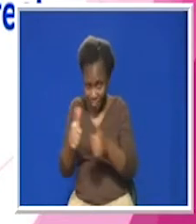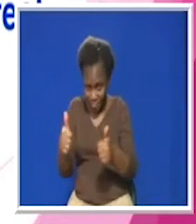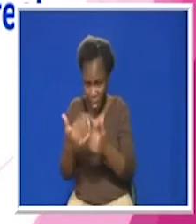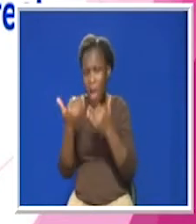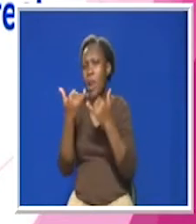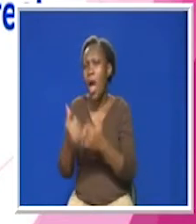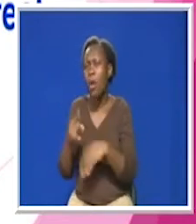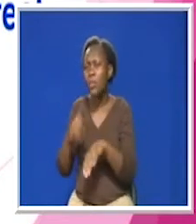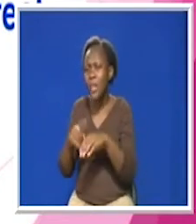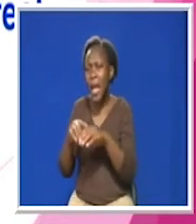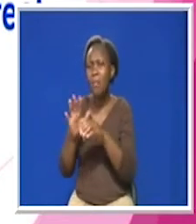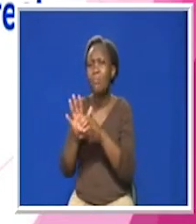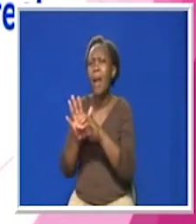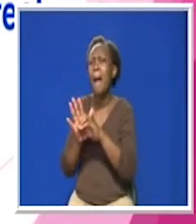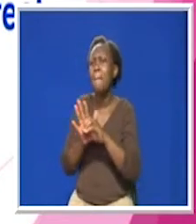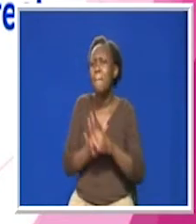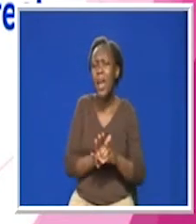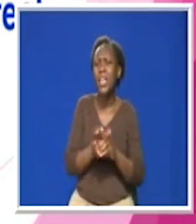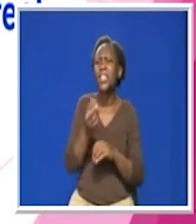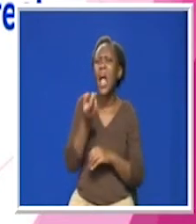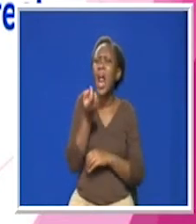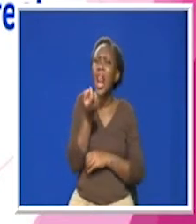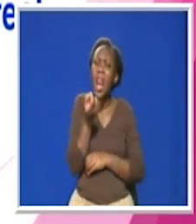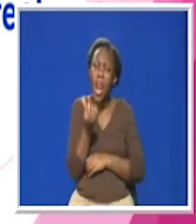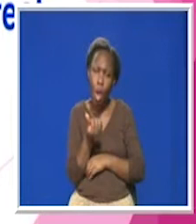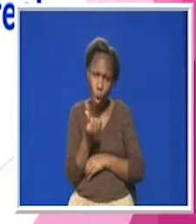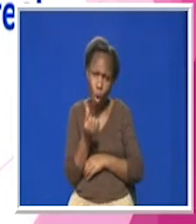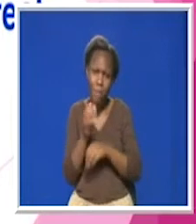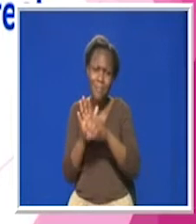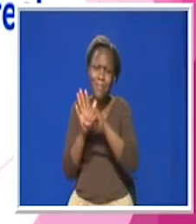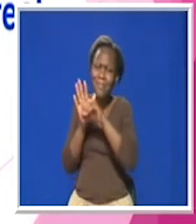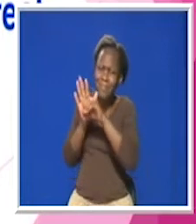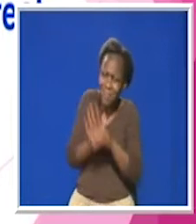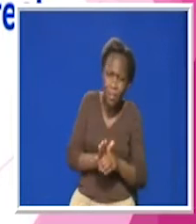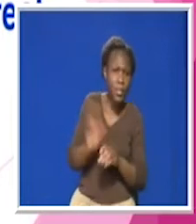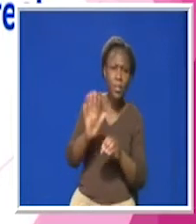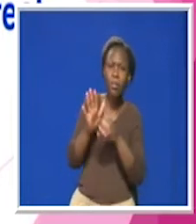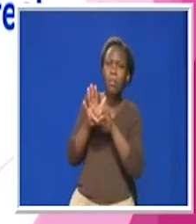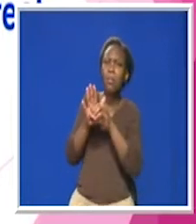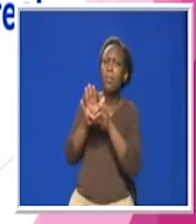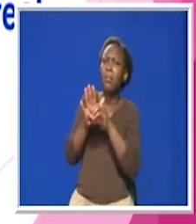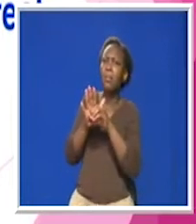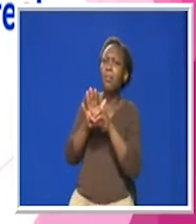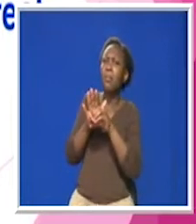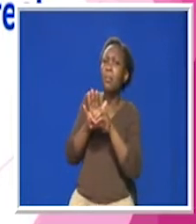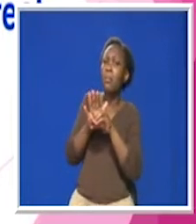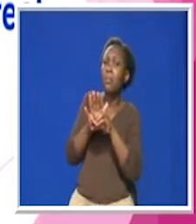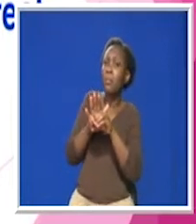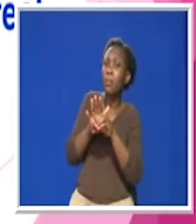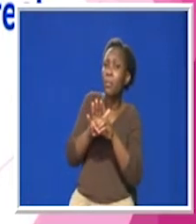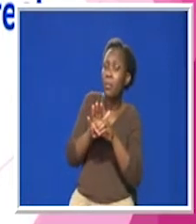that when you increase the pressure, when you decrease the pressure, the volume will